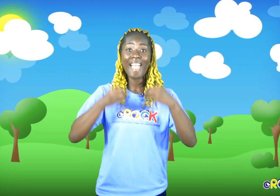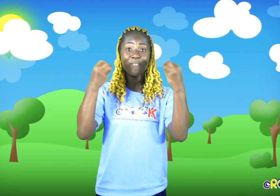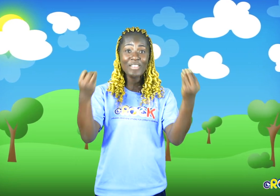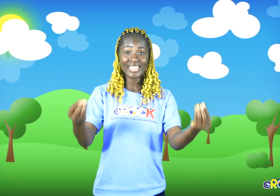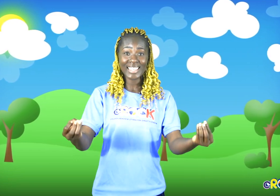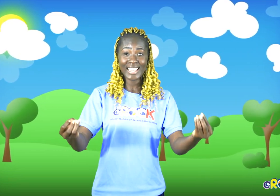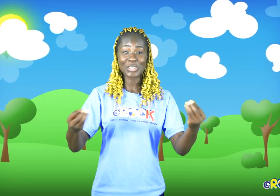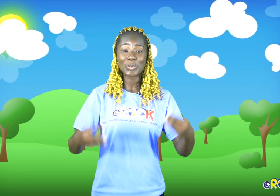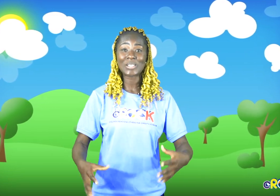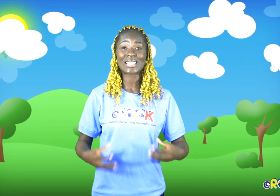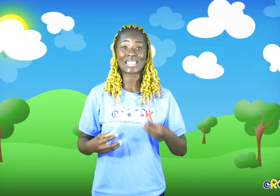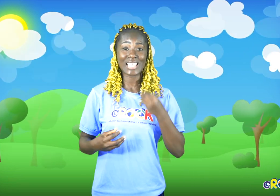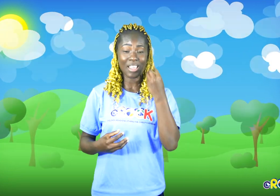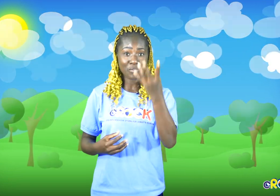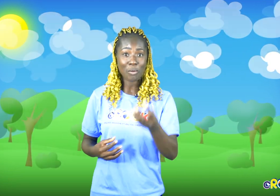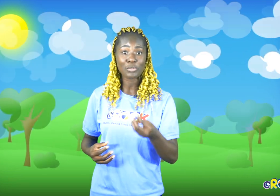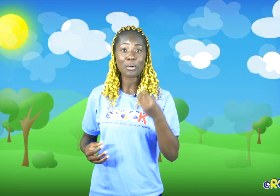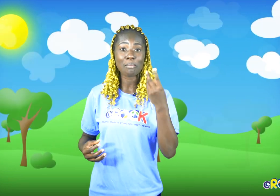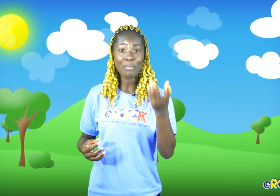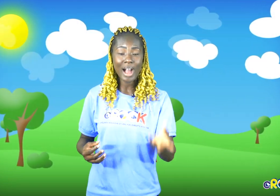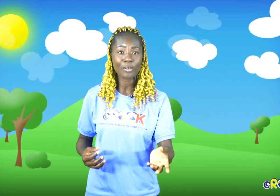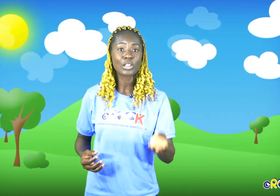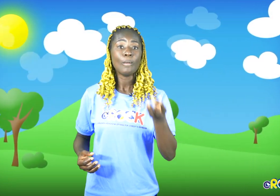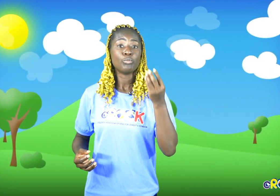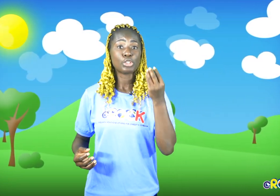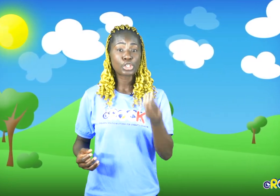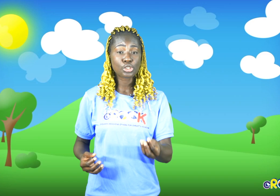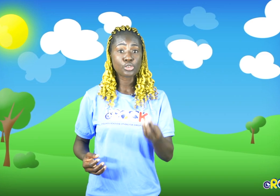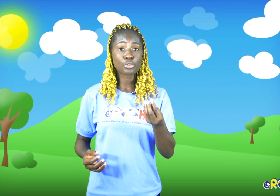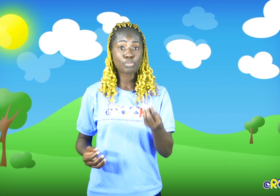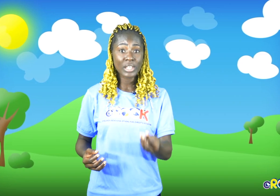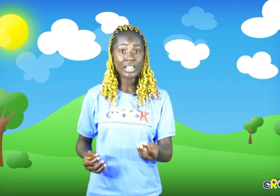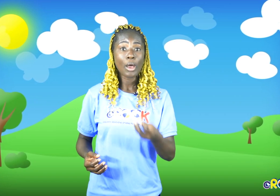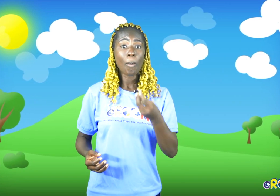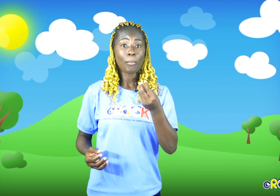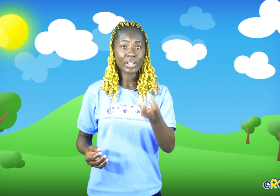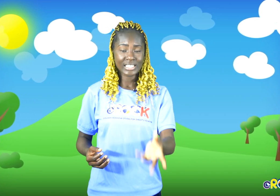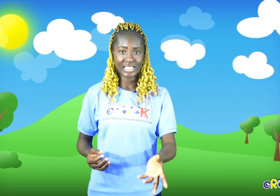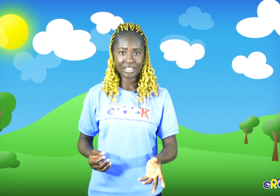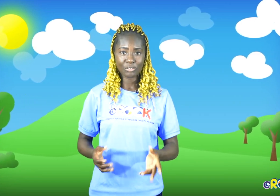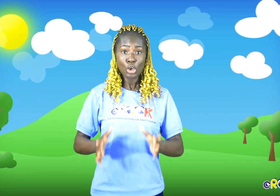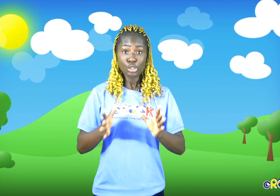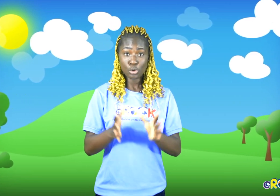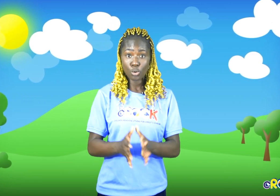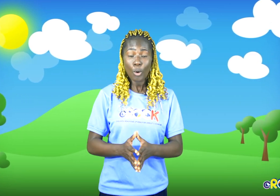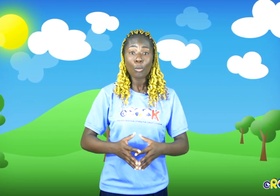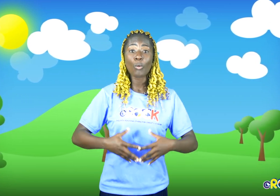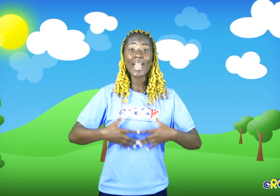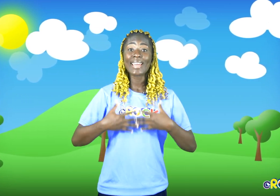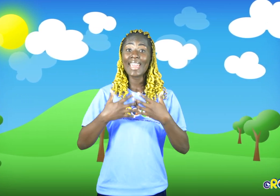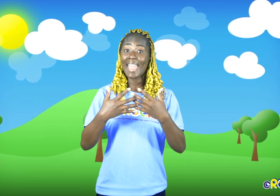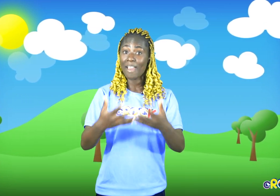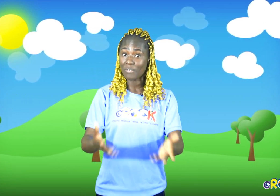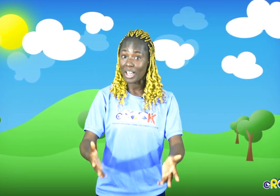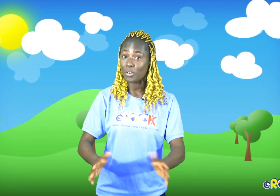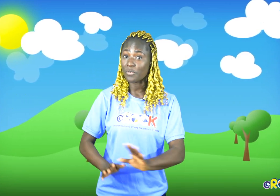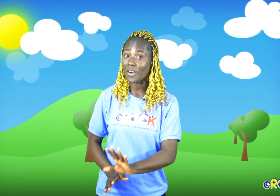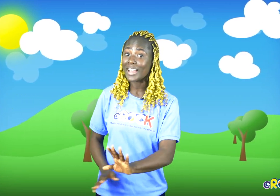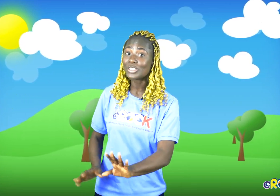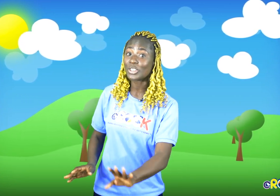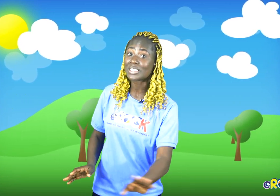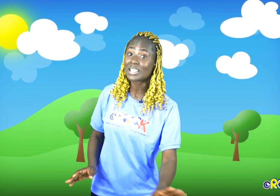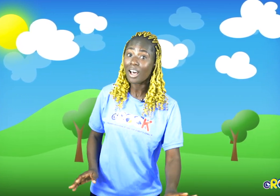today, everything you say from your mouth should be positive. So wherever